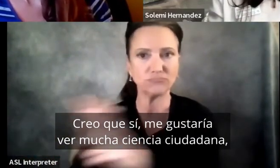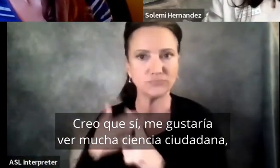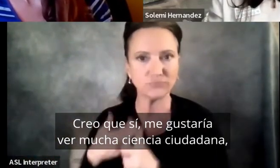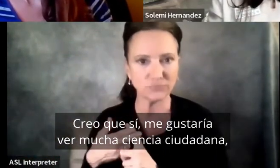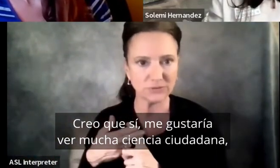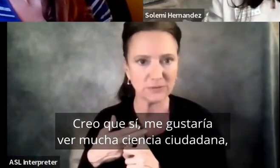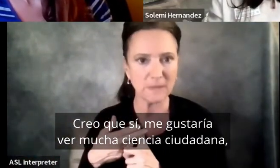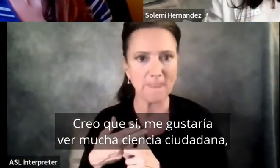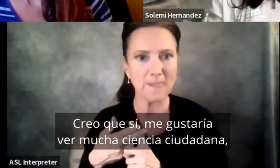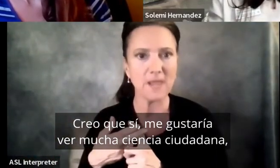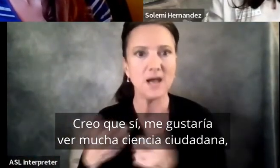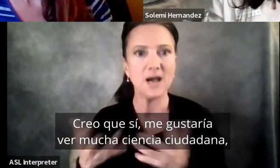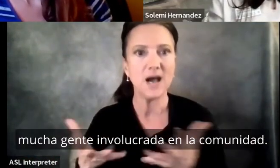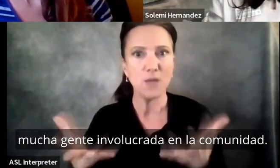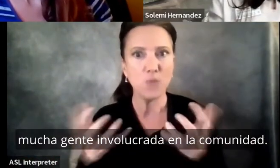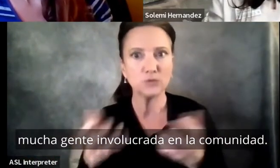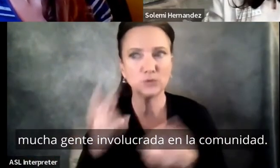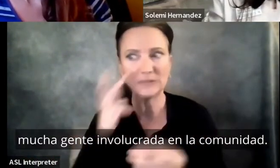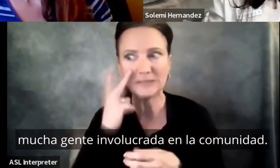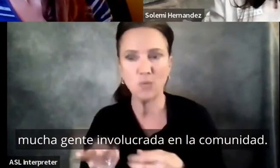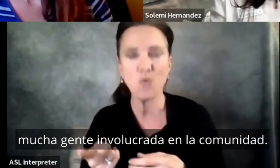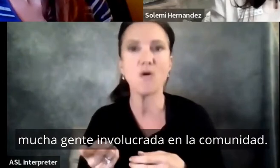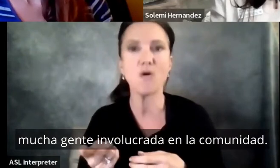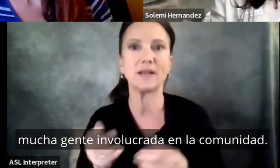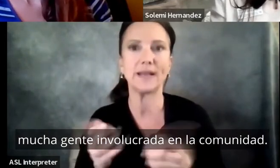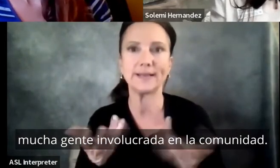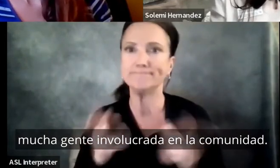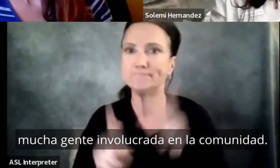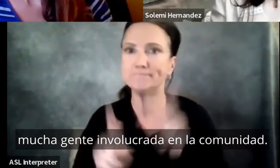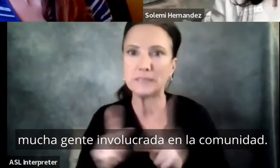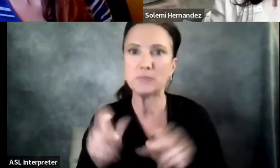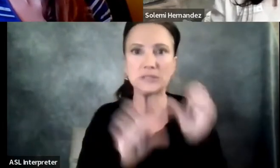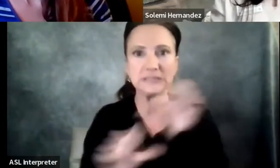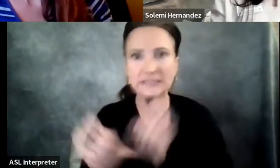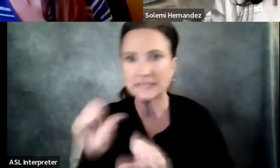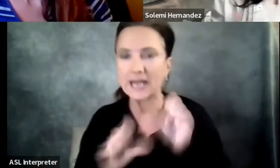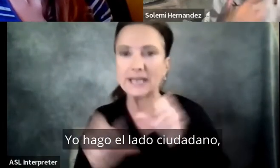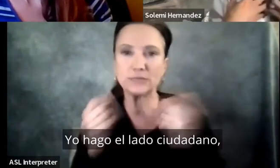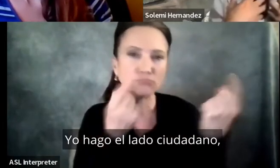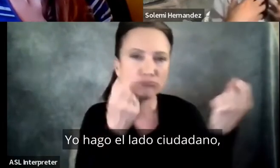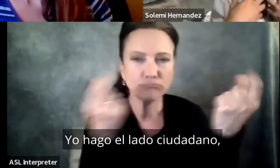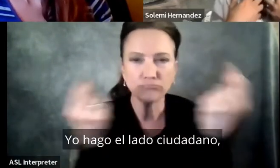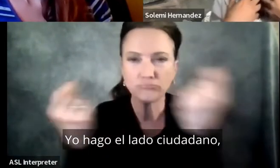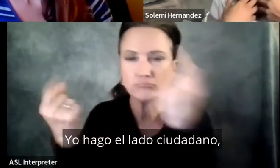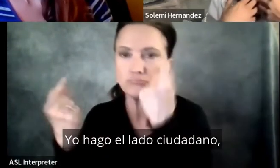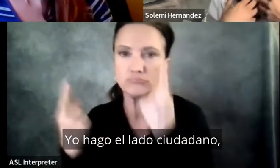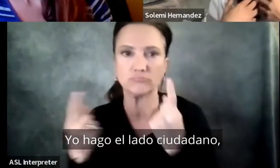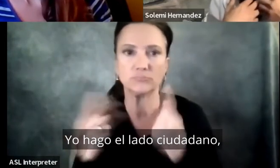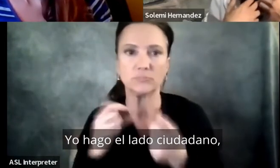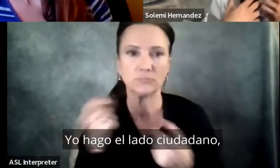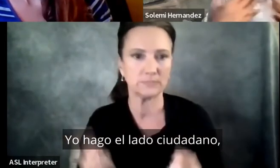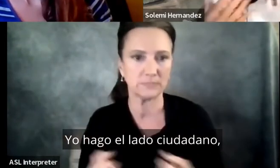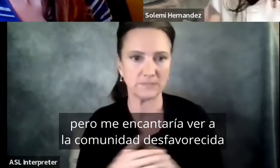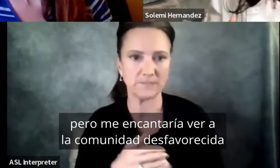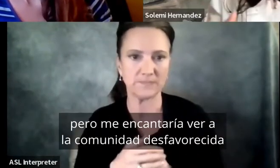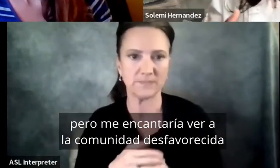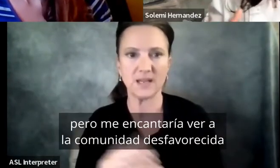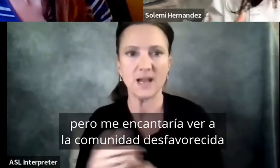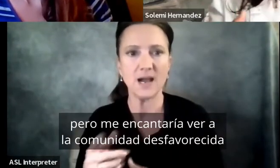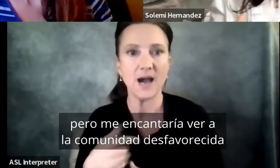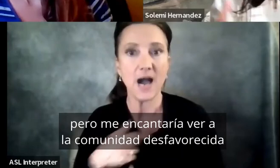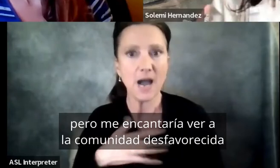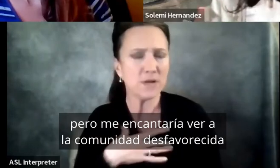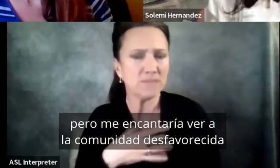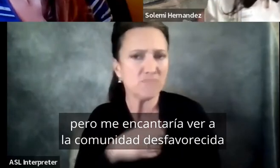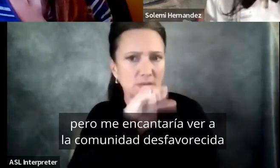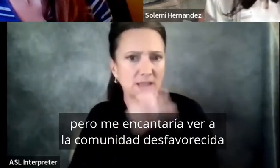would like to see a lot of citizen science, you know, a lot of people involved in the community. I do the citizen science, but I would love to